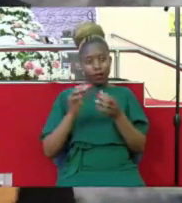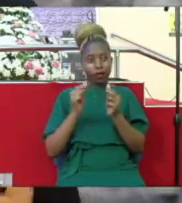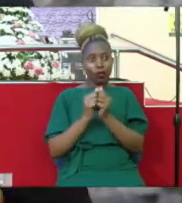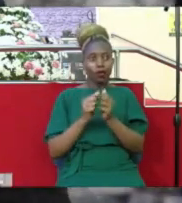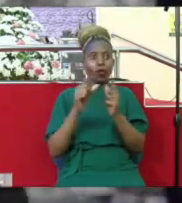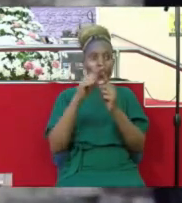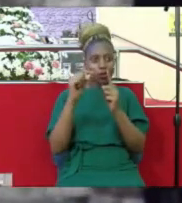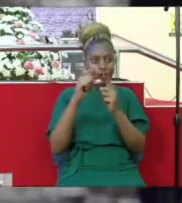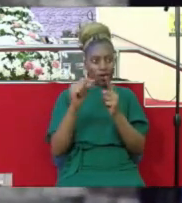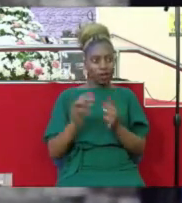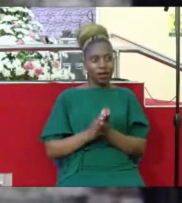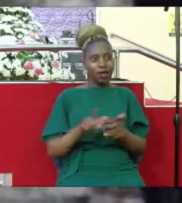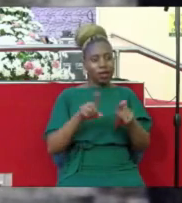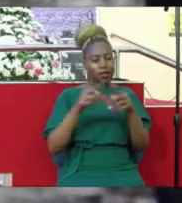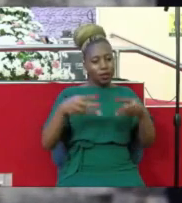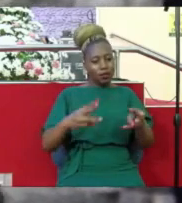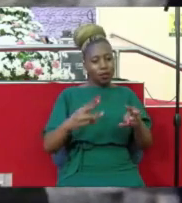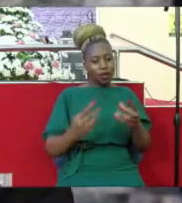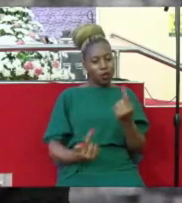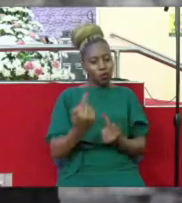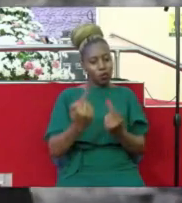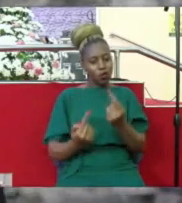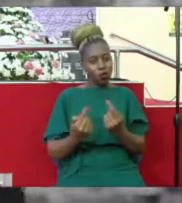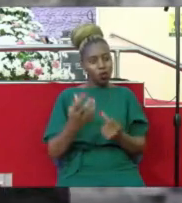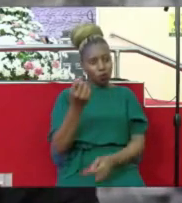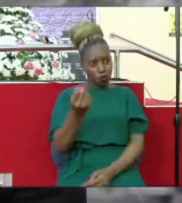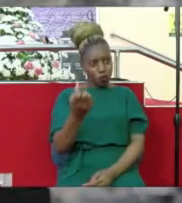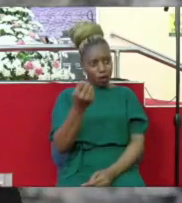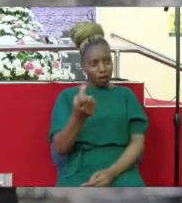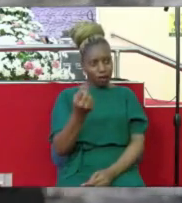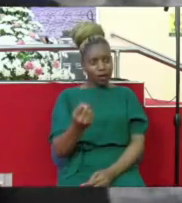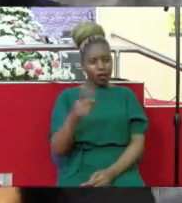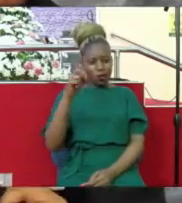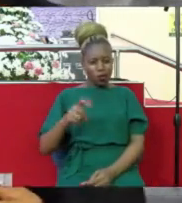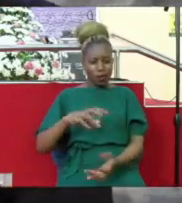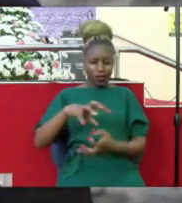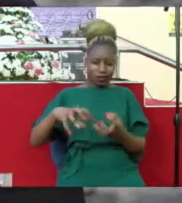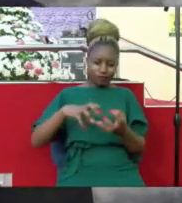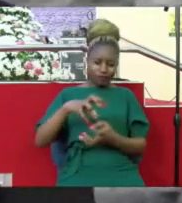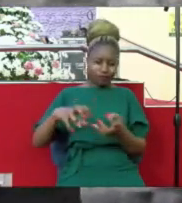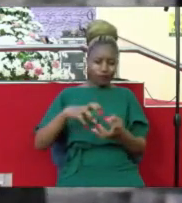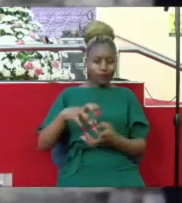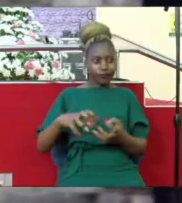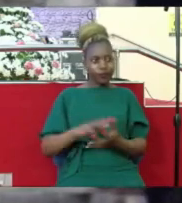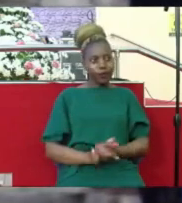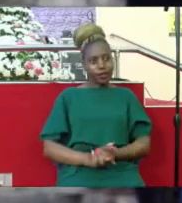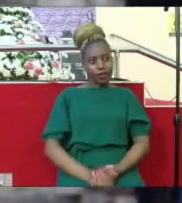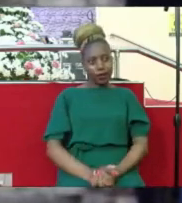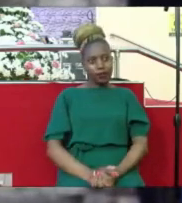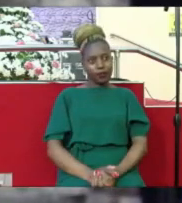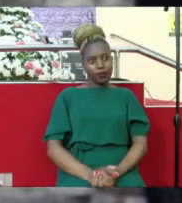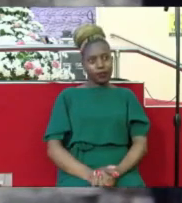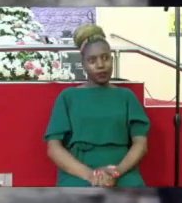ugali. Bila unatengeneza. You got to get down and mix it with faith. Lazima ukaingie pale ukaweze kuchanganya. In